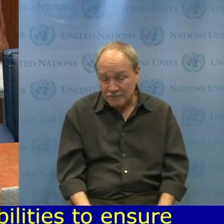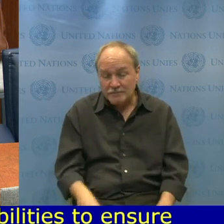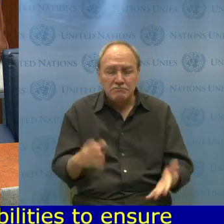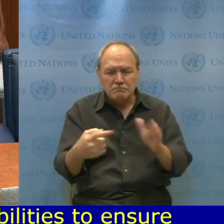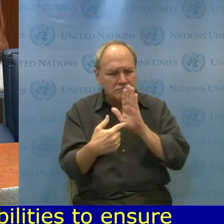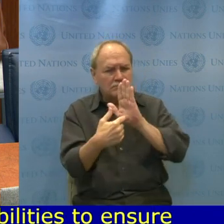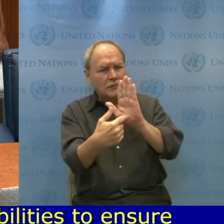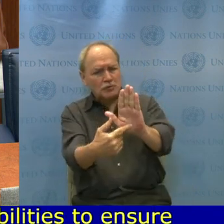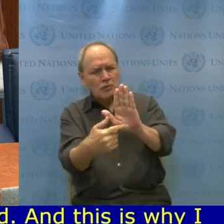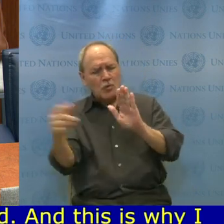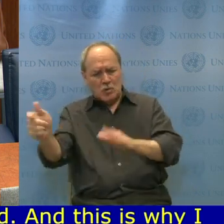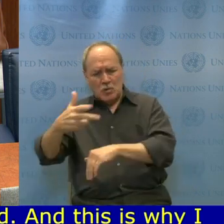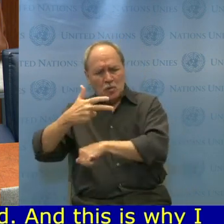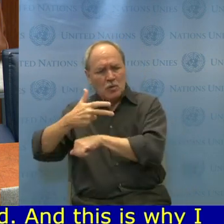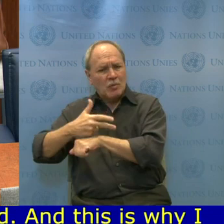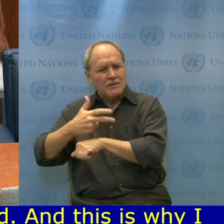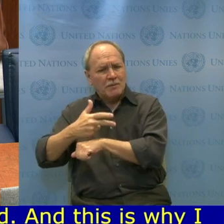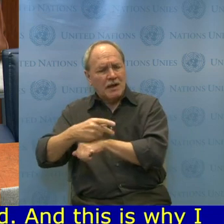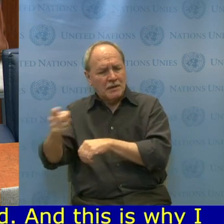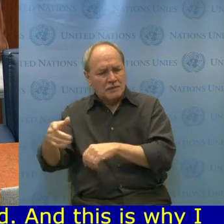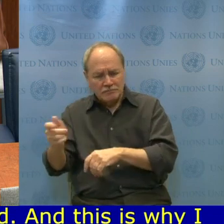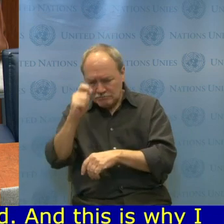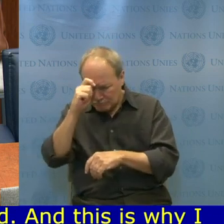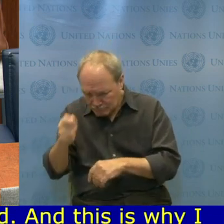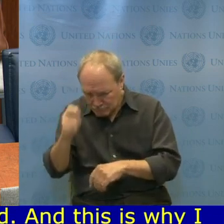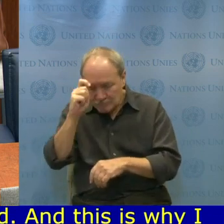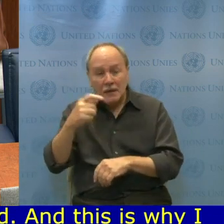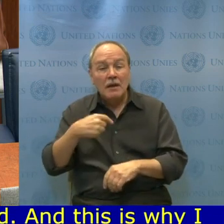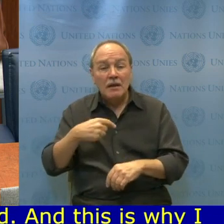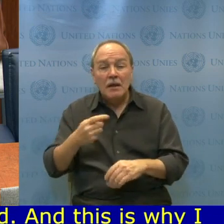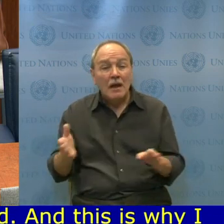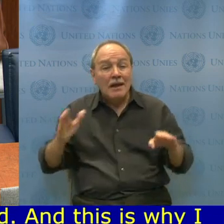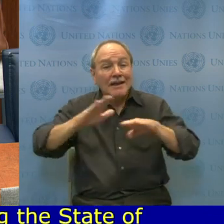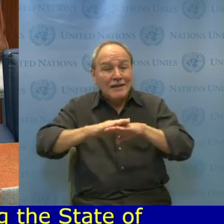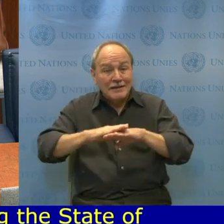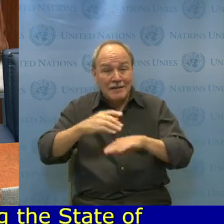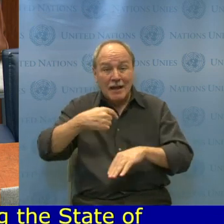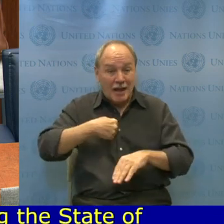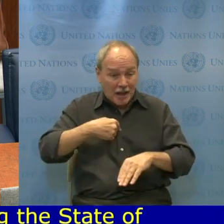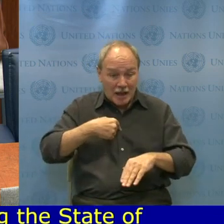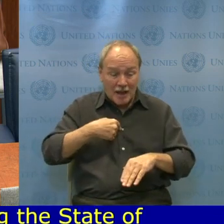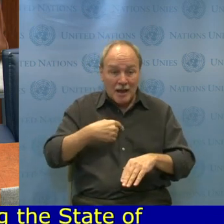an intersectional approach. I'm a woman and a short person.